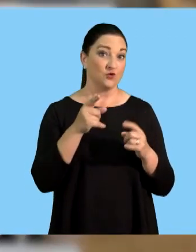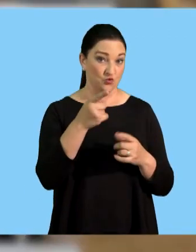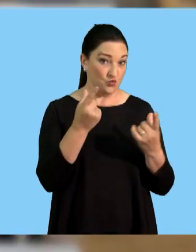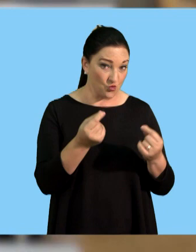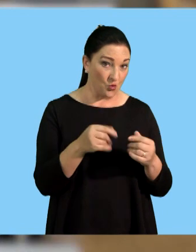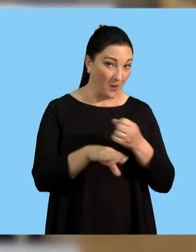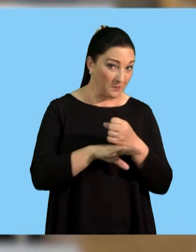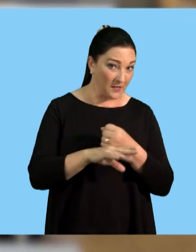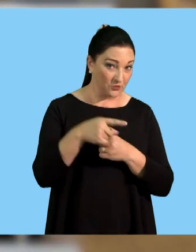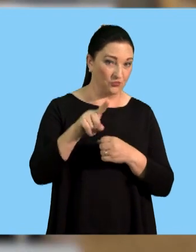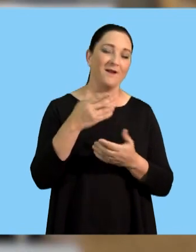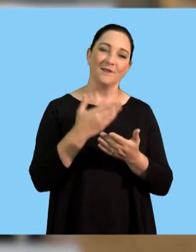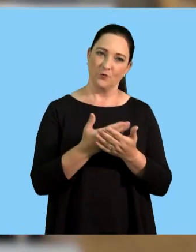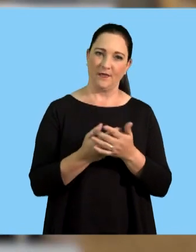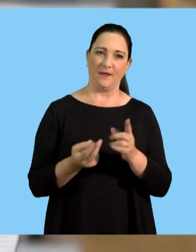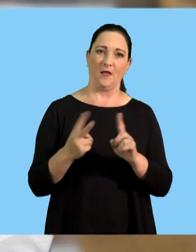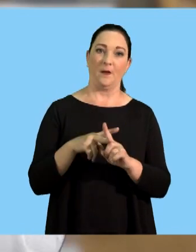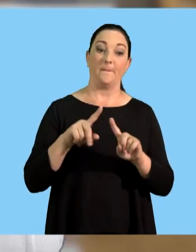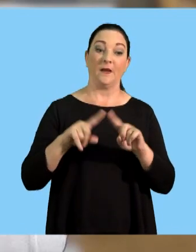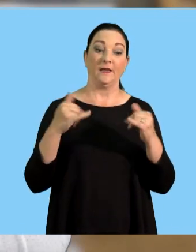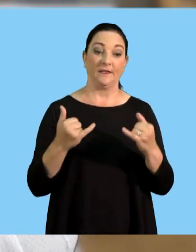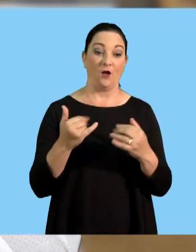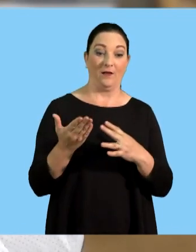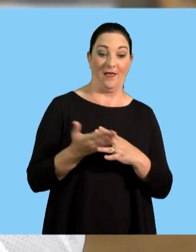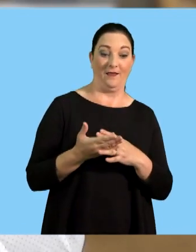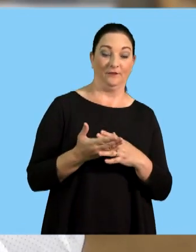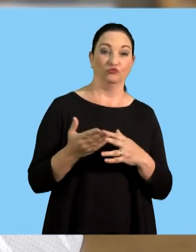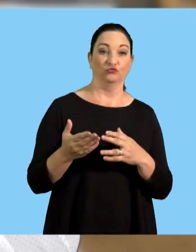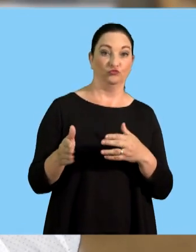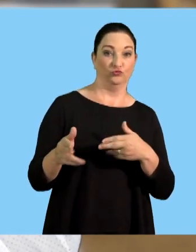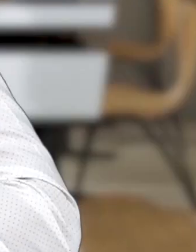do the basics right, you will be able to apply it. Okay, let us quickly take a